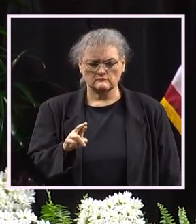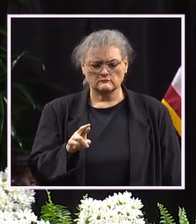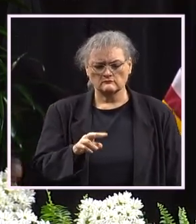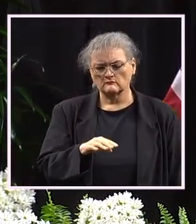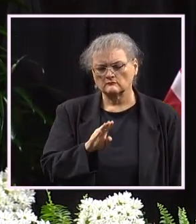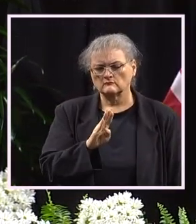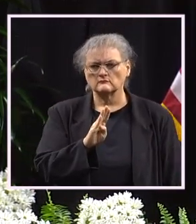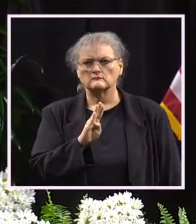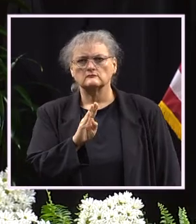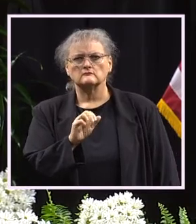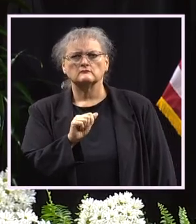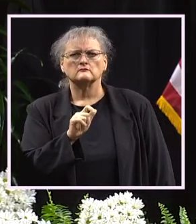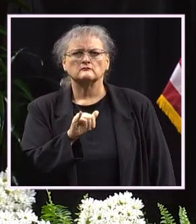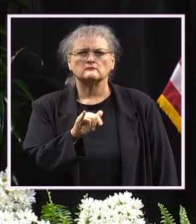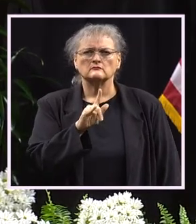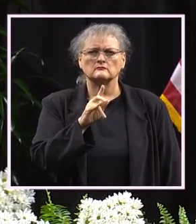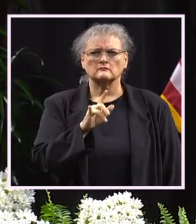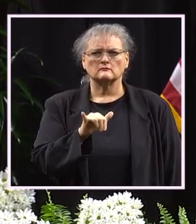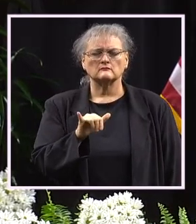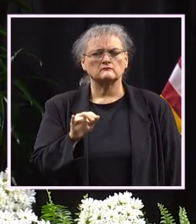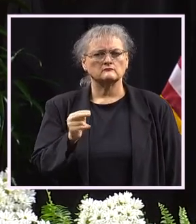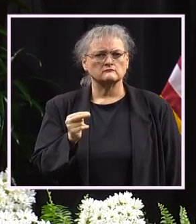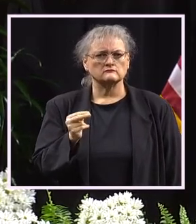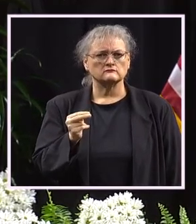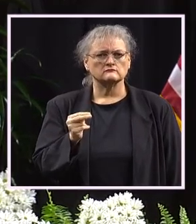Bailey E. Hubbard.